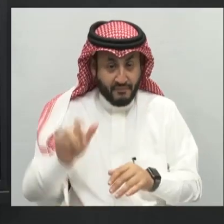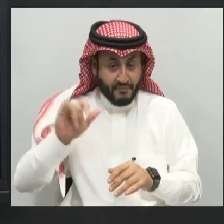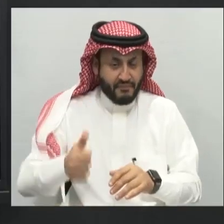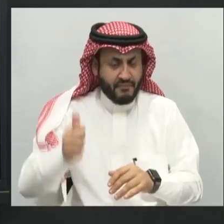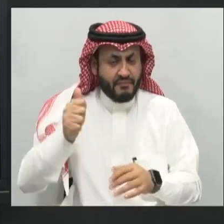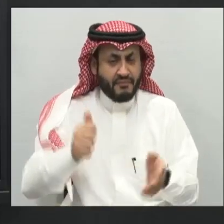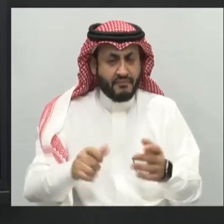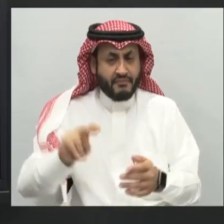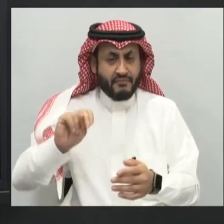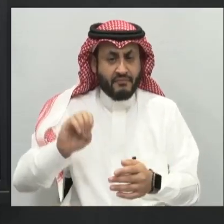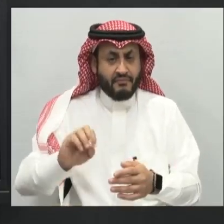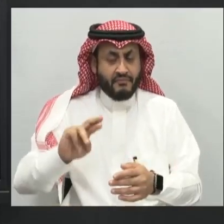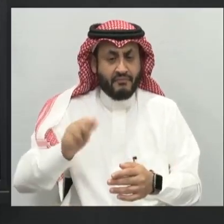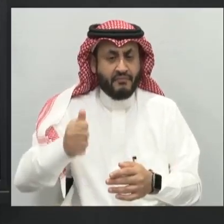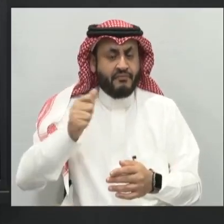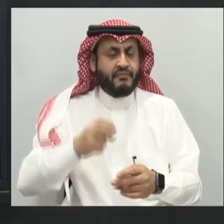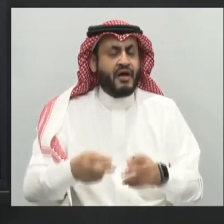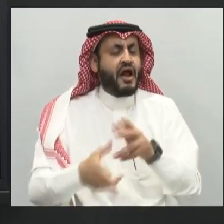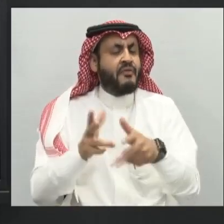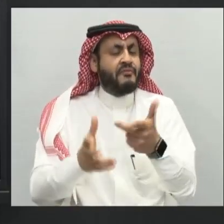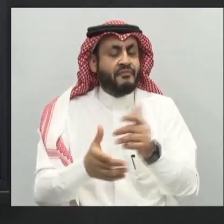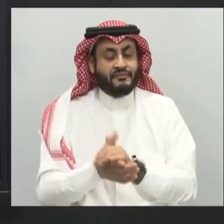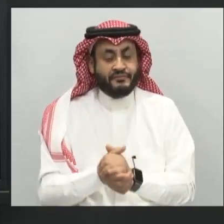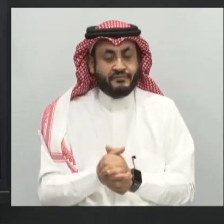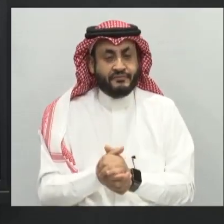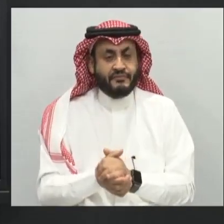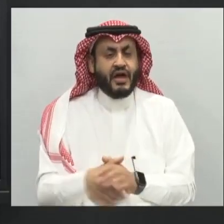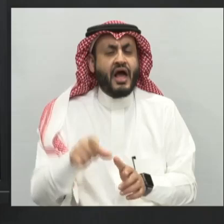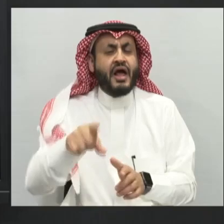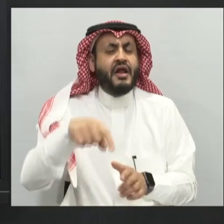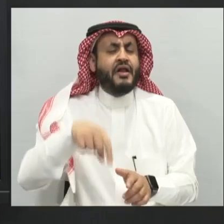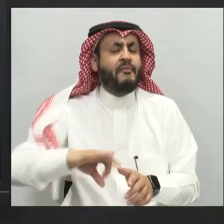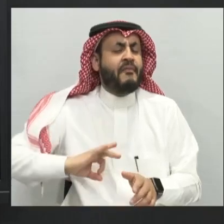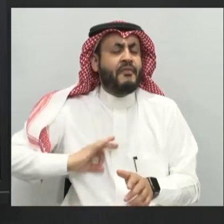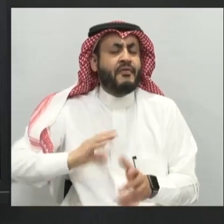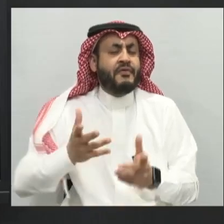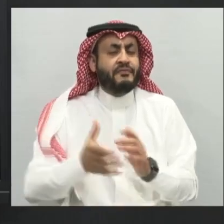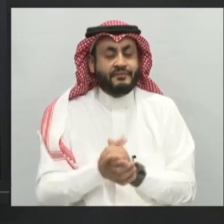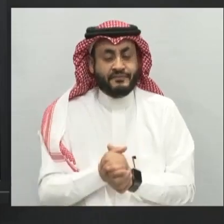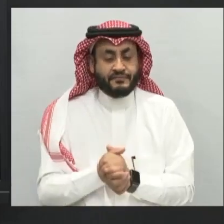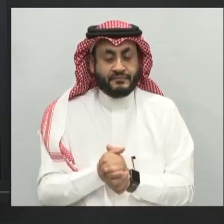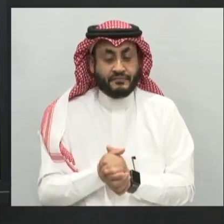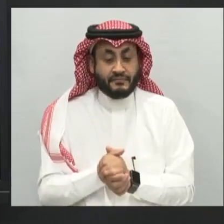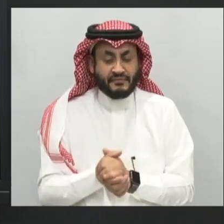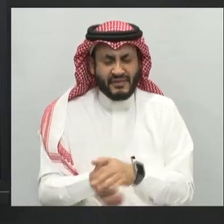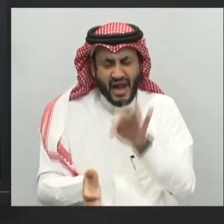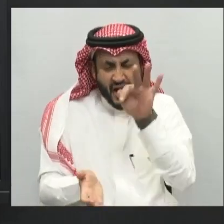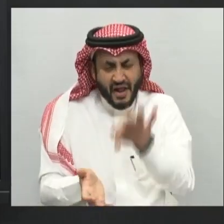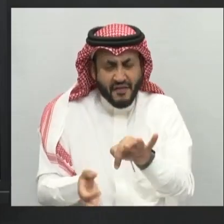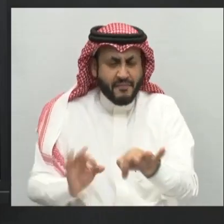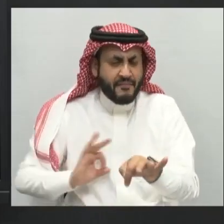were talking about? So when I asked you, what day do you like? Maybe this day, on this particular